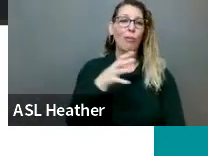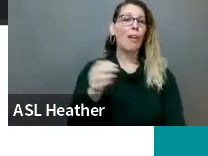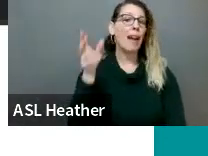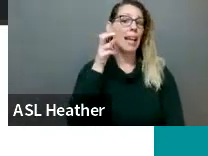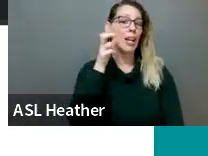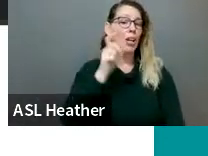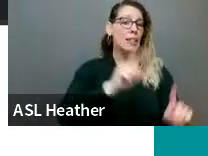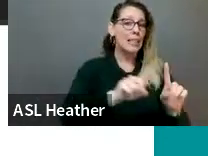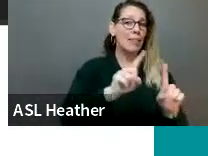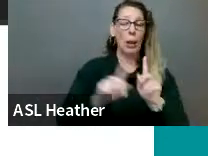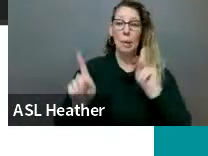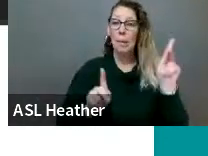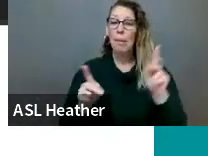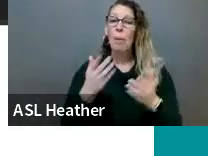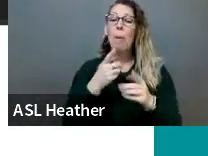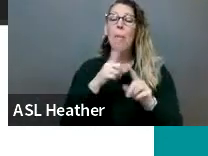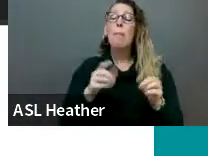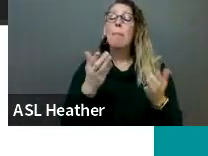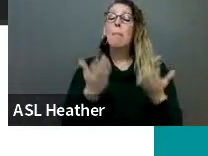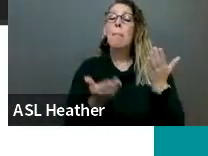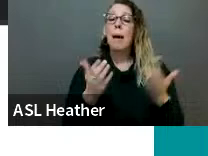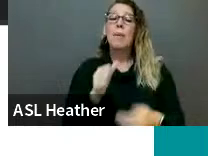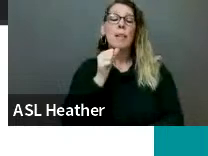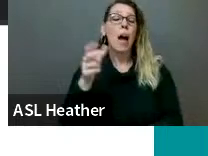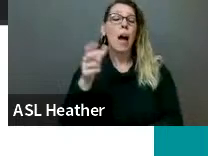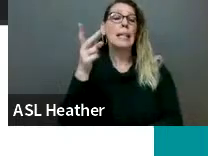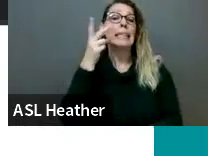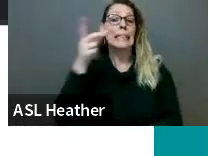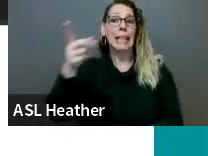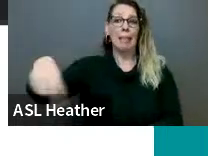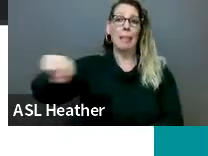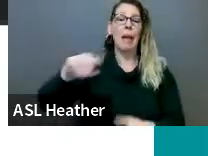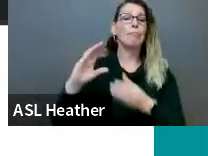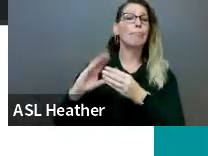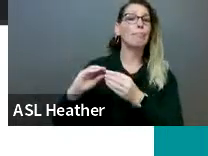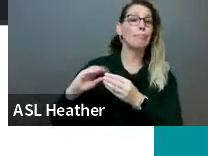may not see them speaking. Next slide.